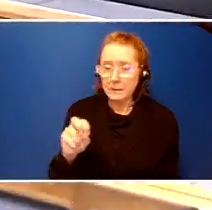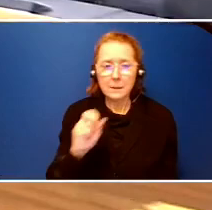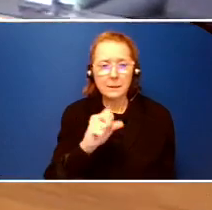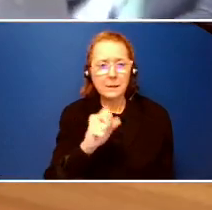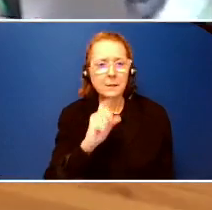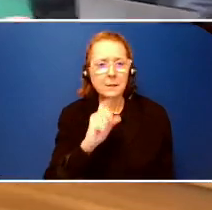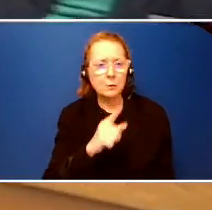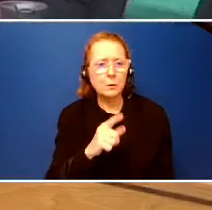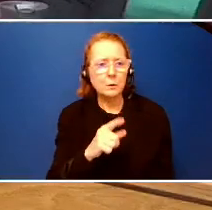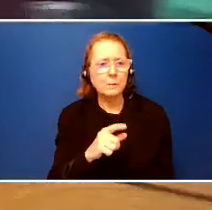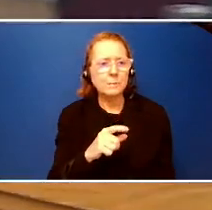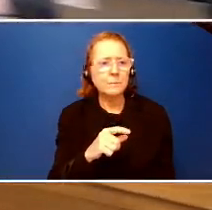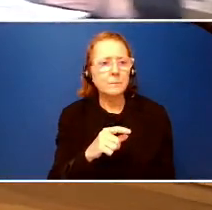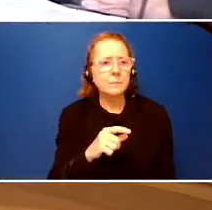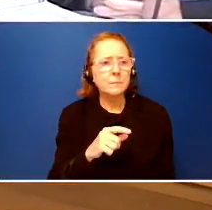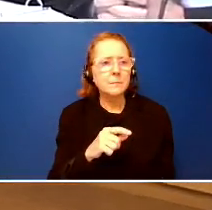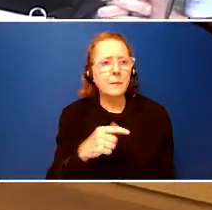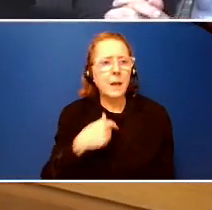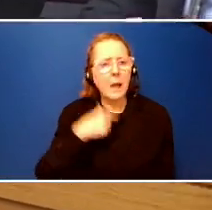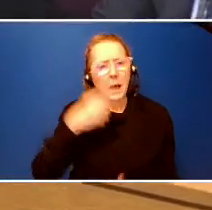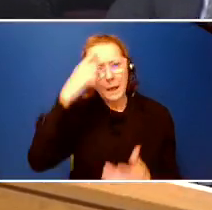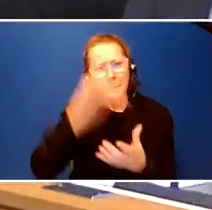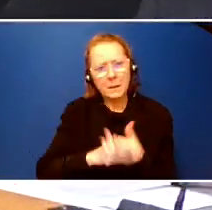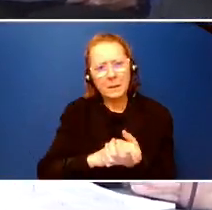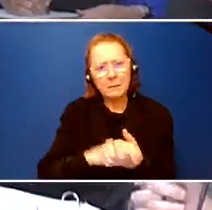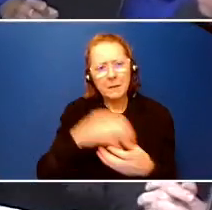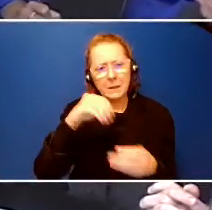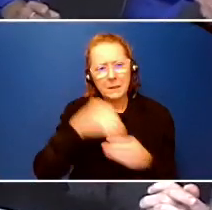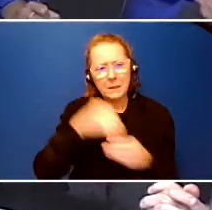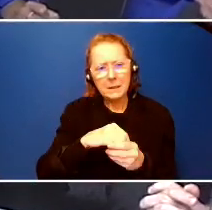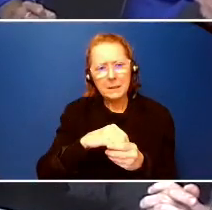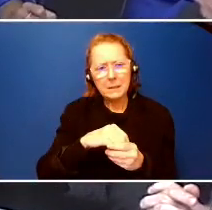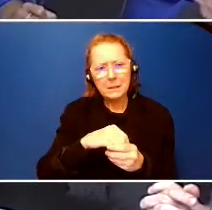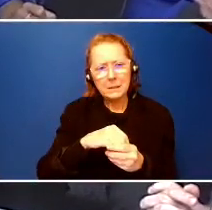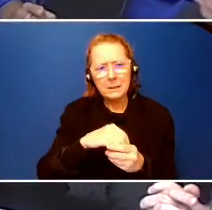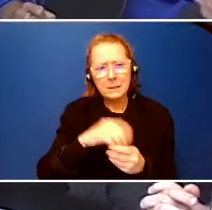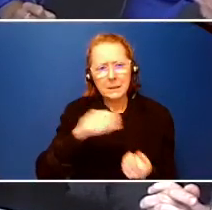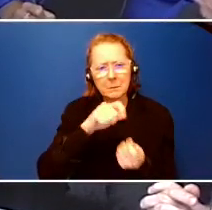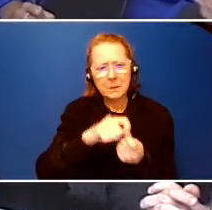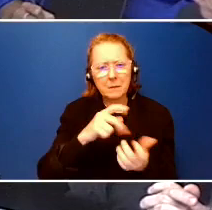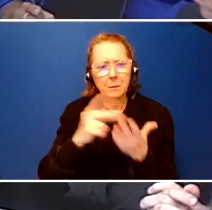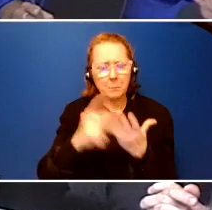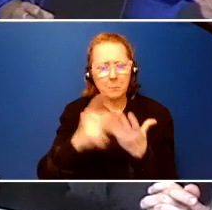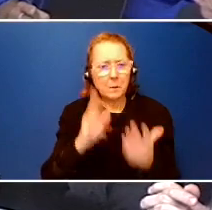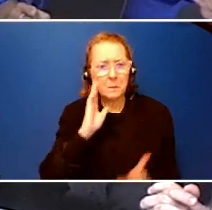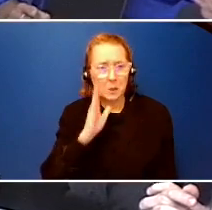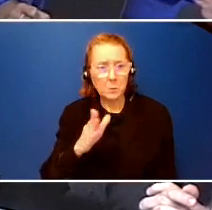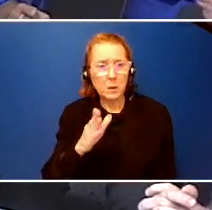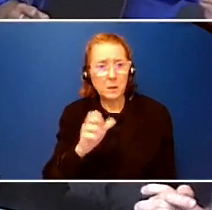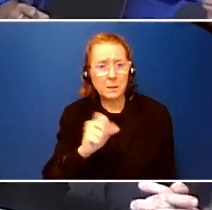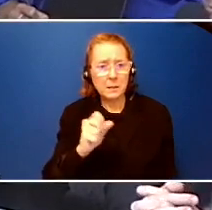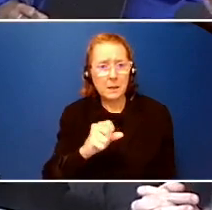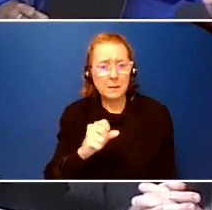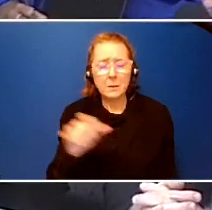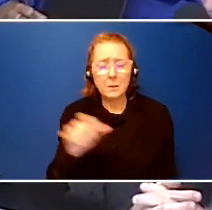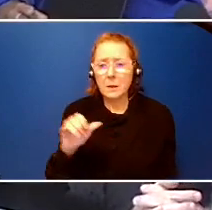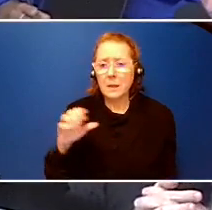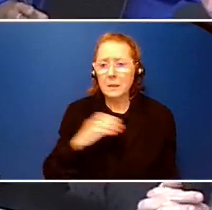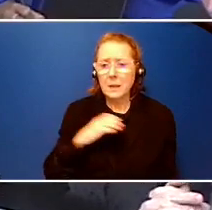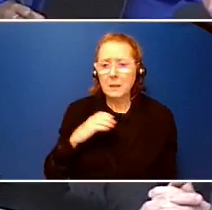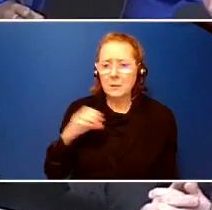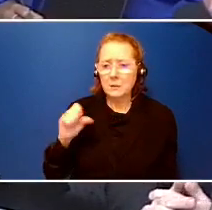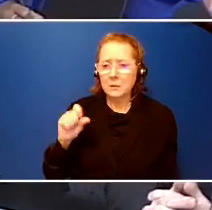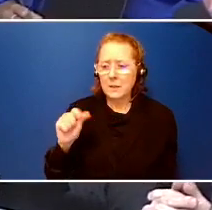Sure. I believe that in certain programs it will, and so as Councillor Stapleton mentioned,